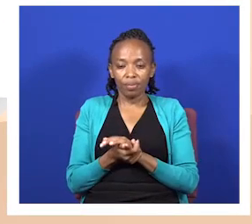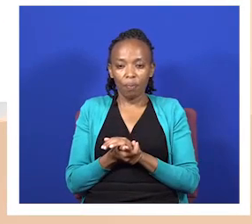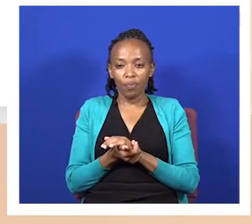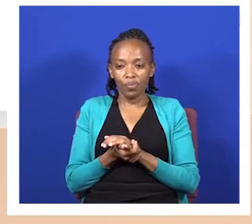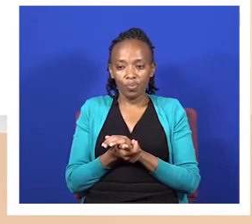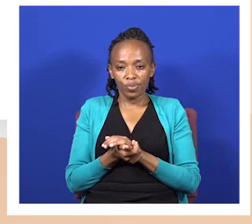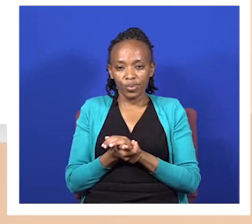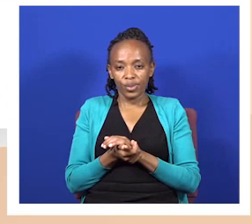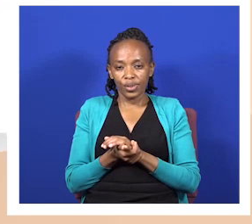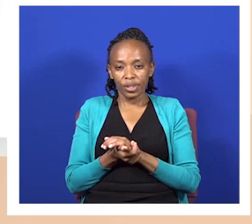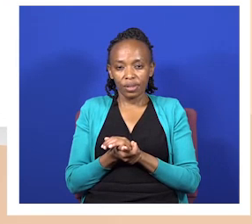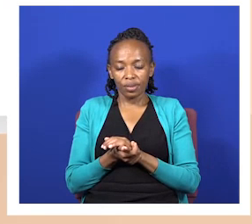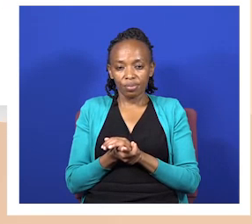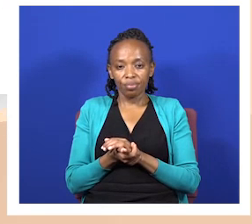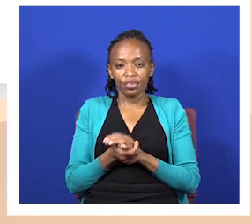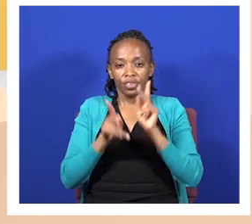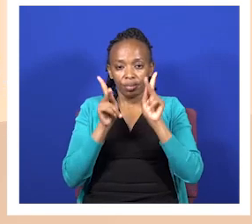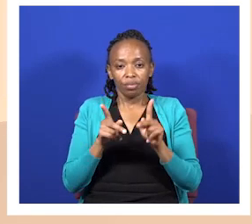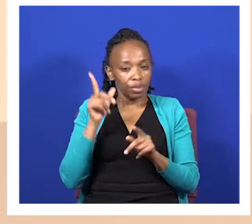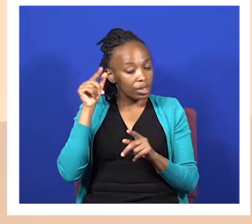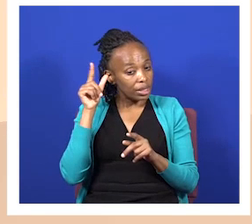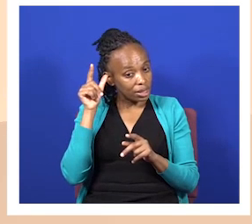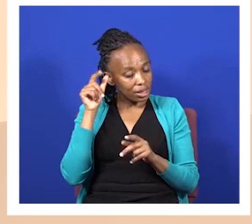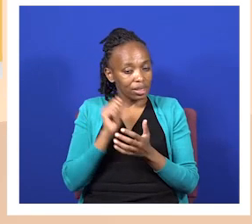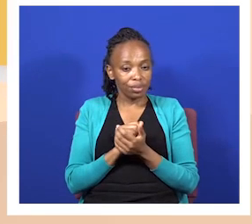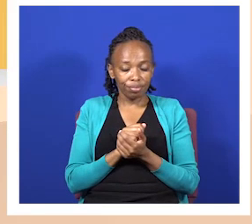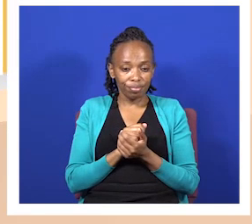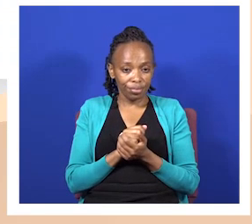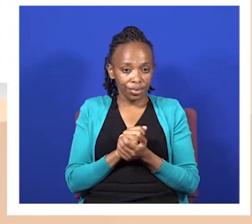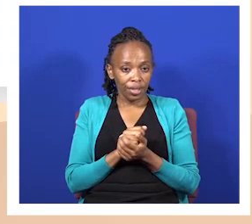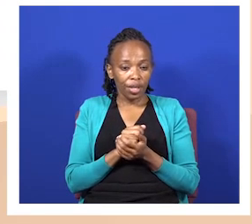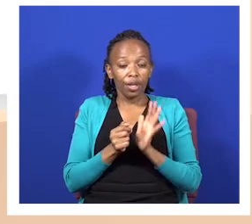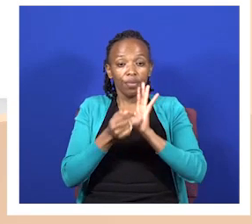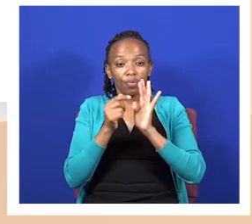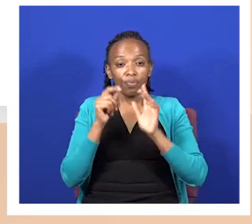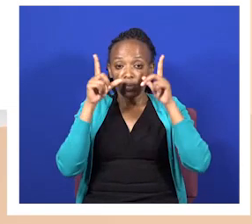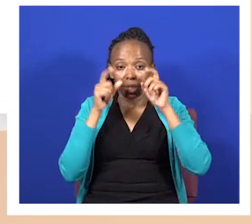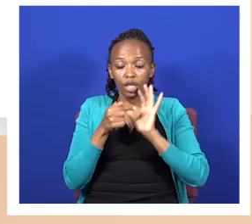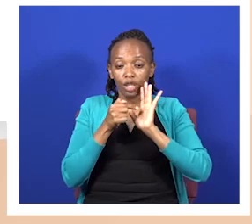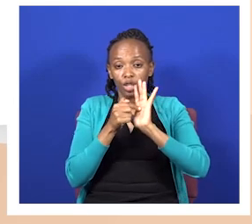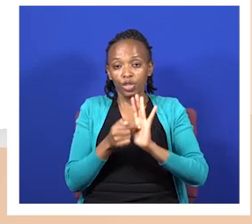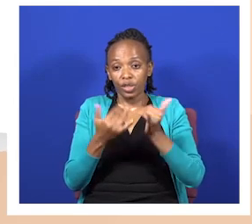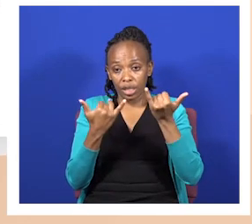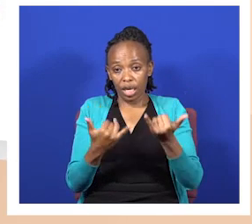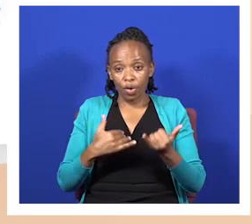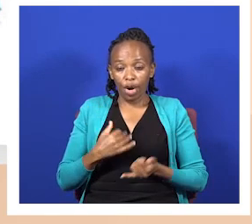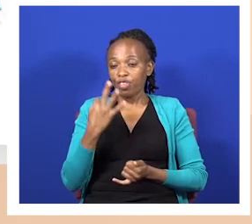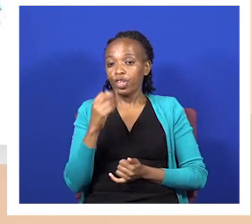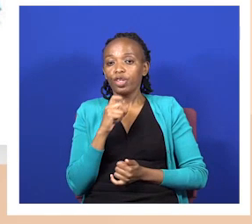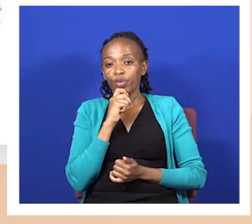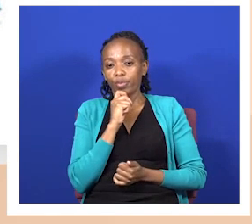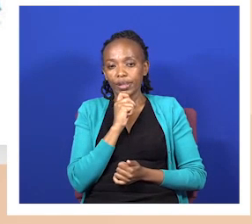screen. And for those who are listening on radio, the picture shows now there are